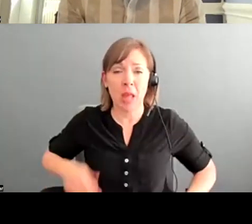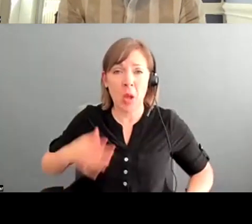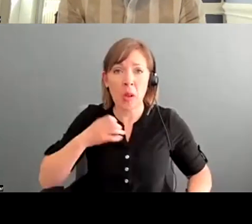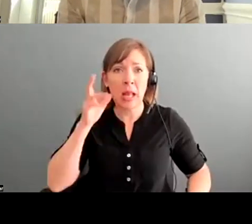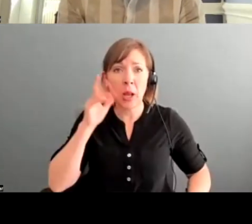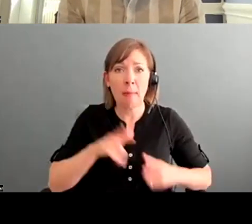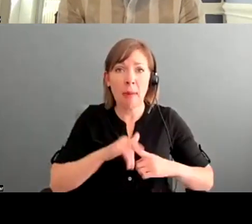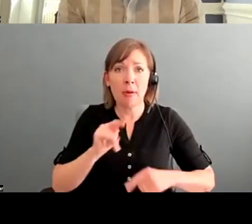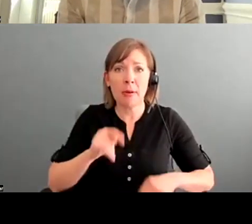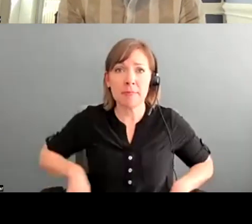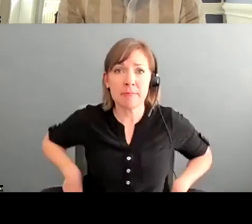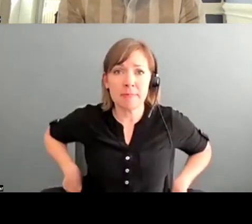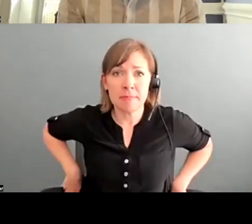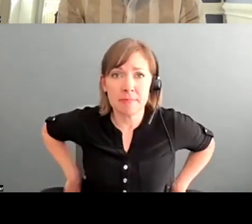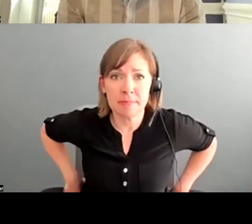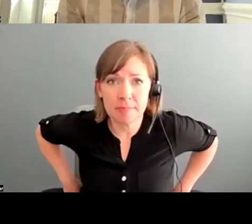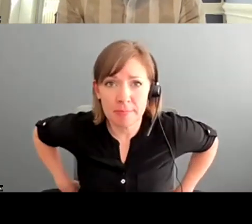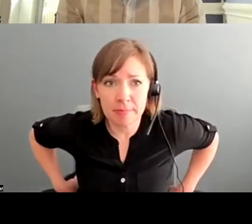about.